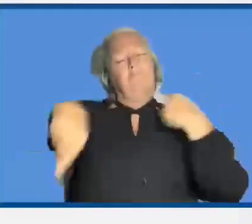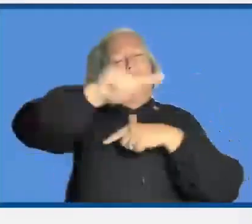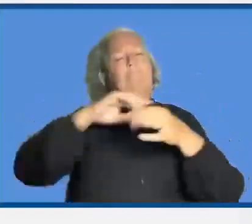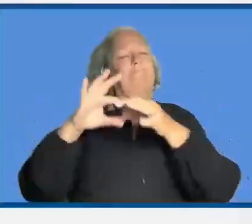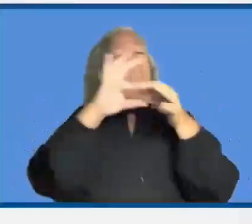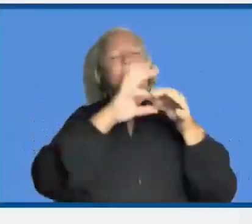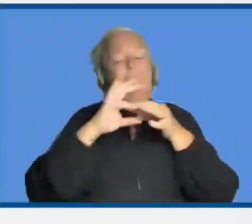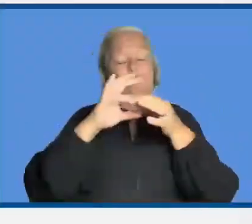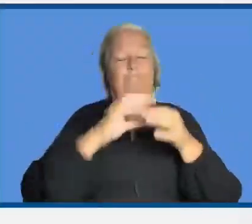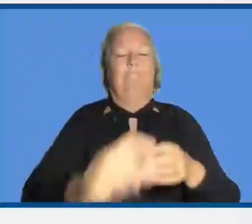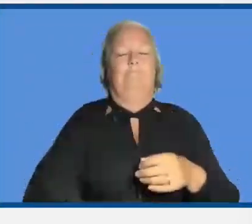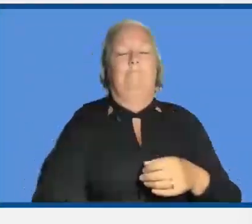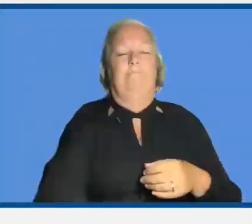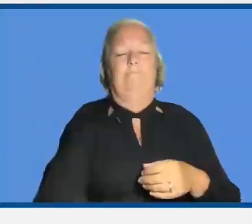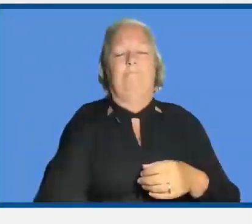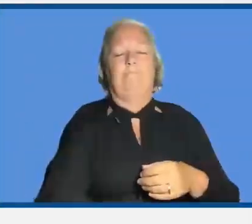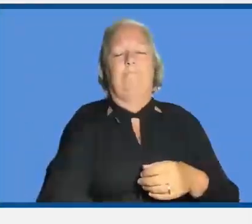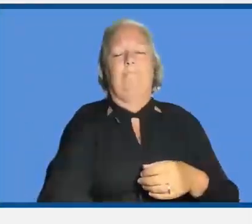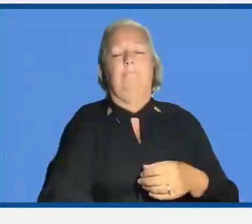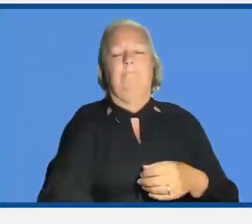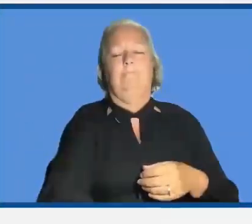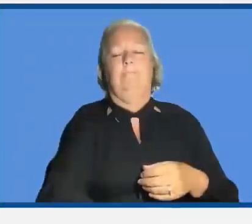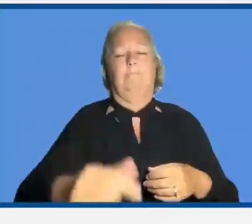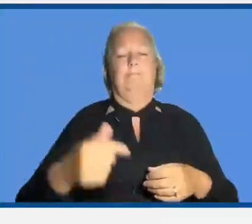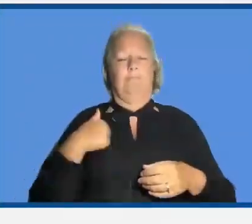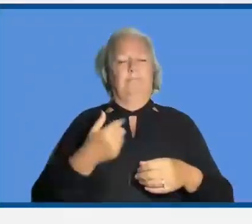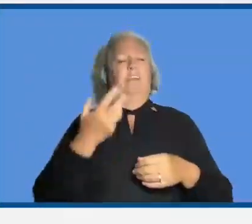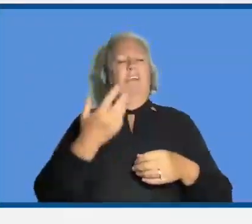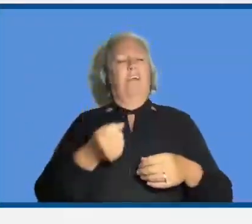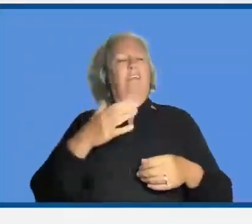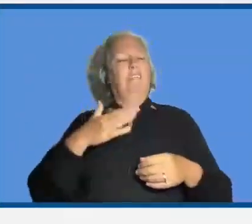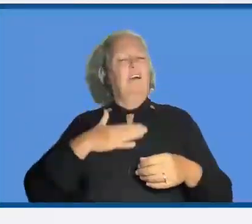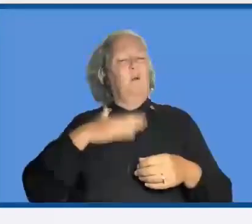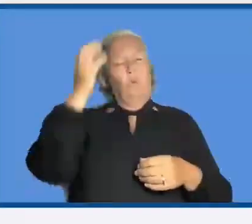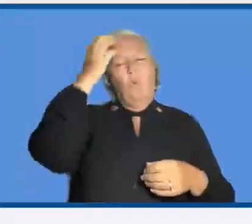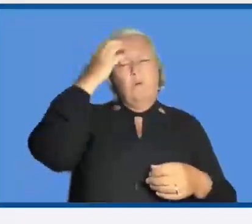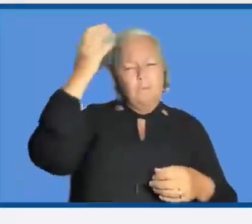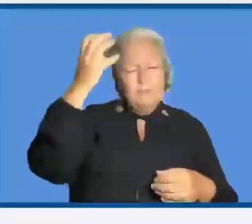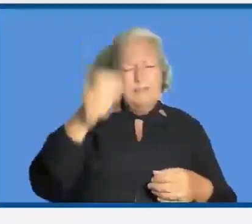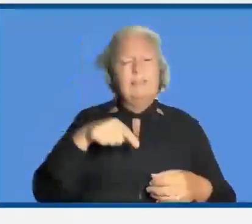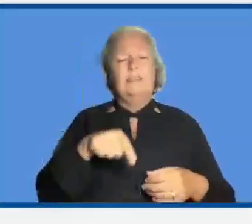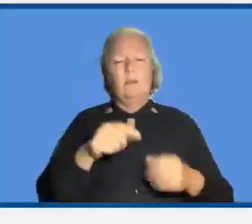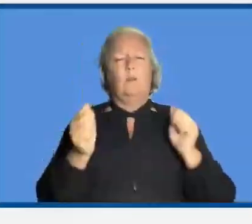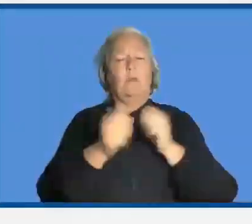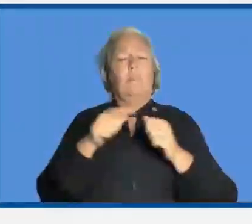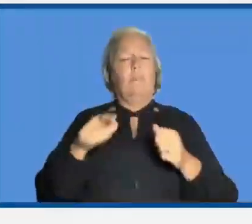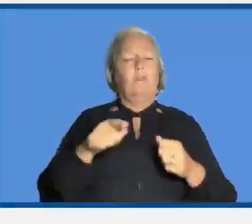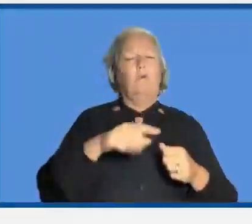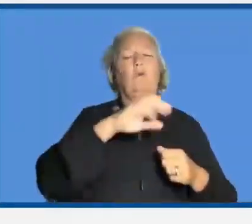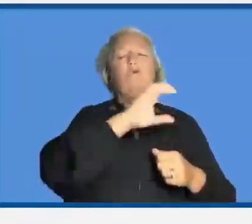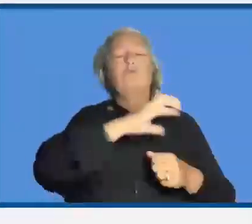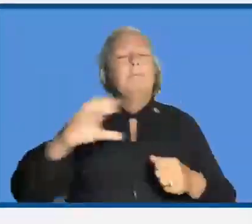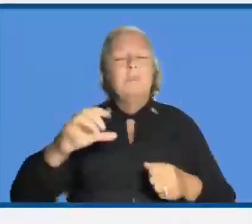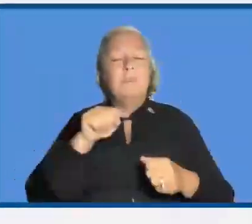has established the Caribbean Disaster Risk Management Program to help improve the ability of the Caribbean region to prepare